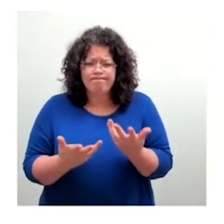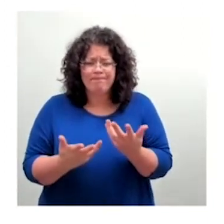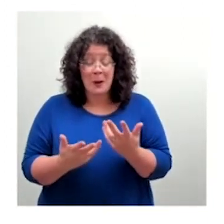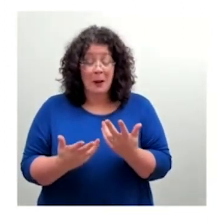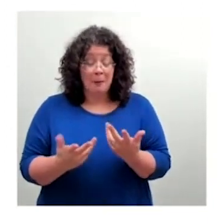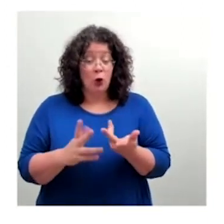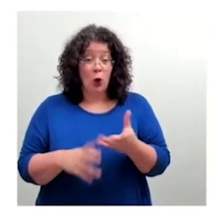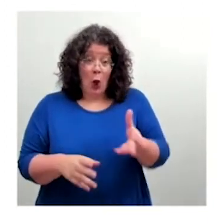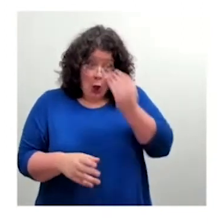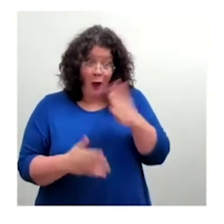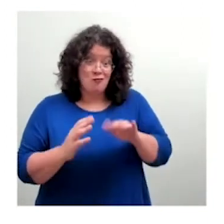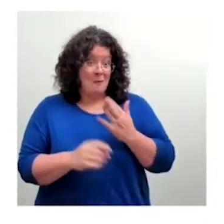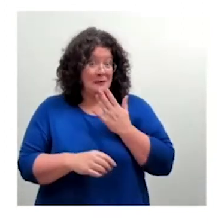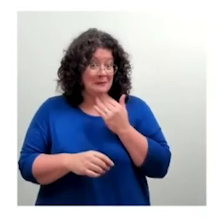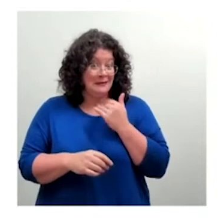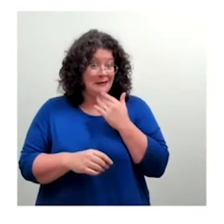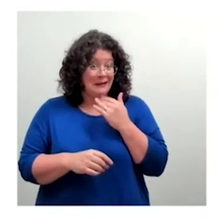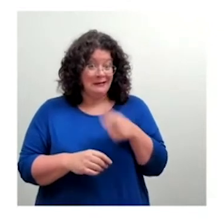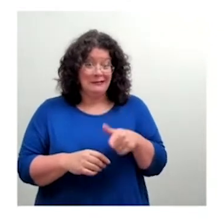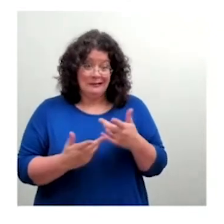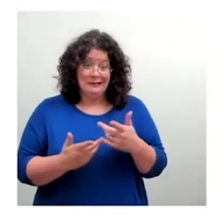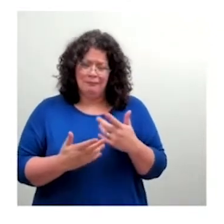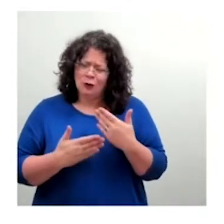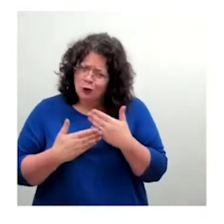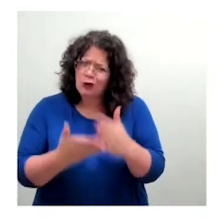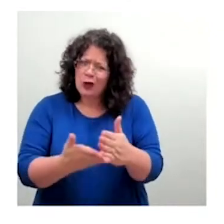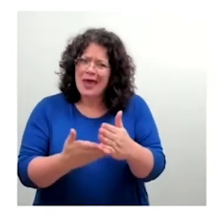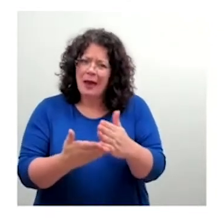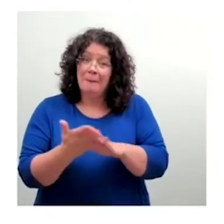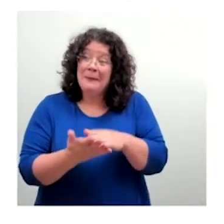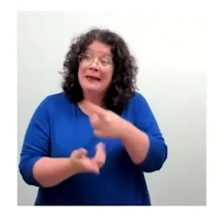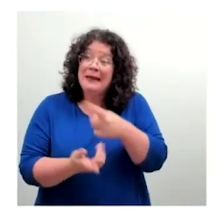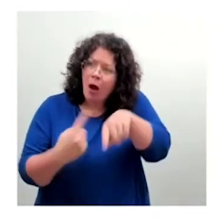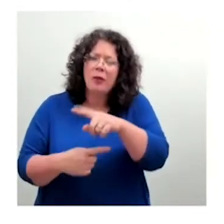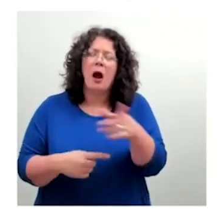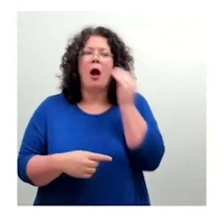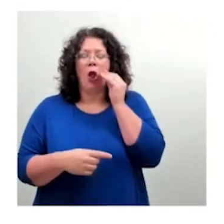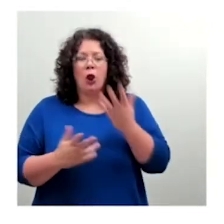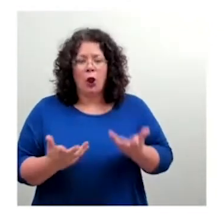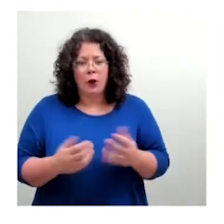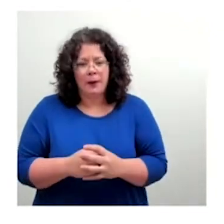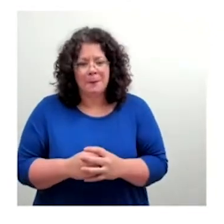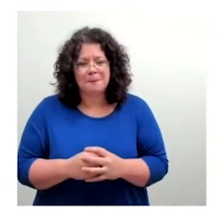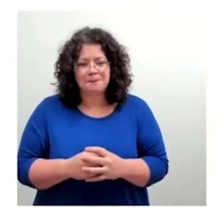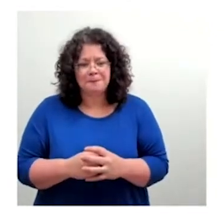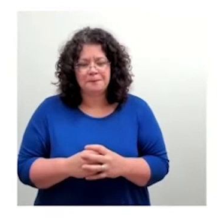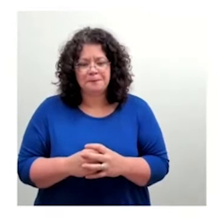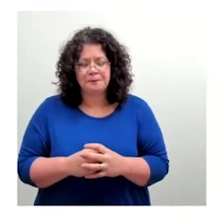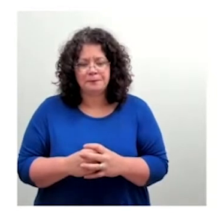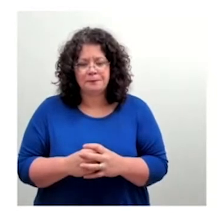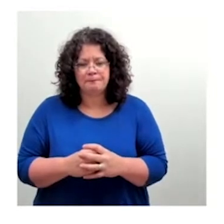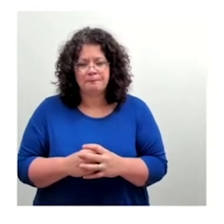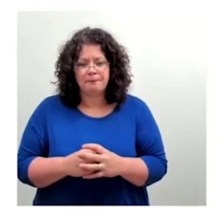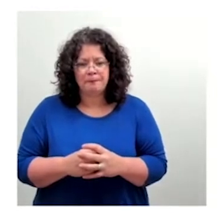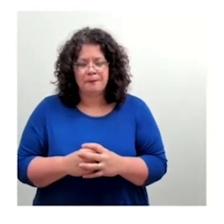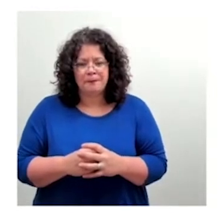that Beta never makes mistakes, but feel free to admit them if you have, but also to share with us how you are